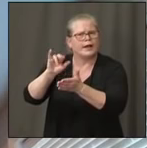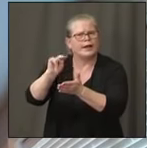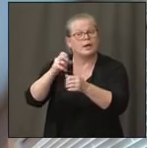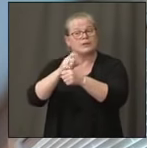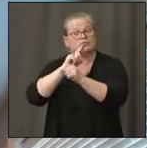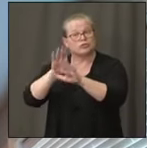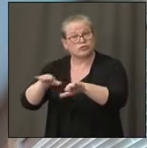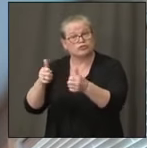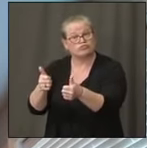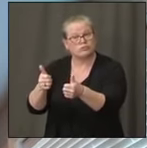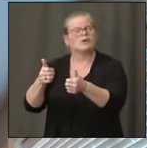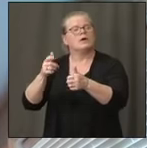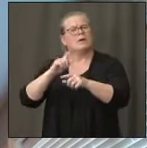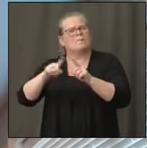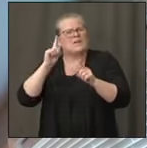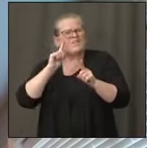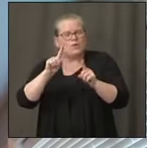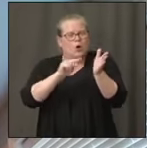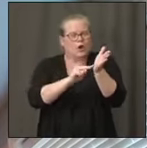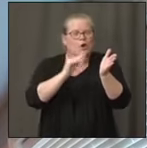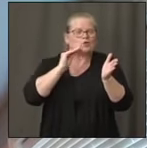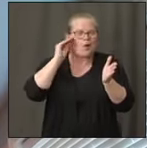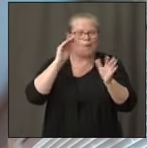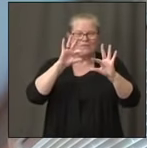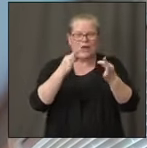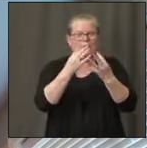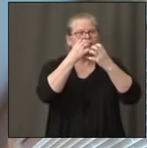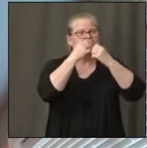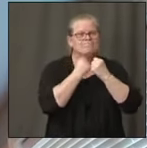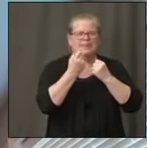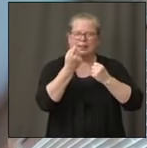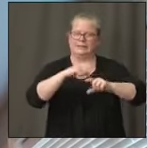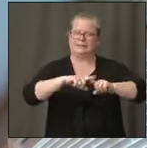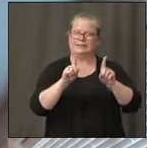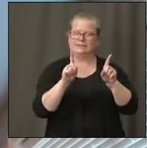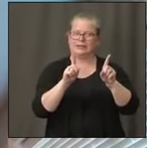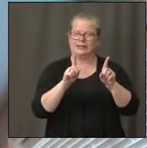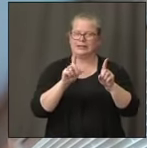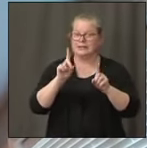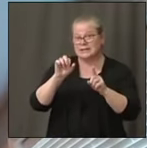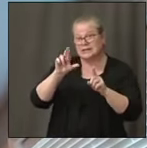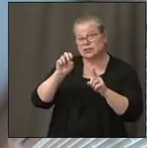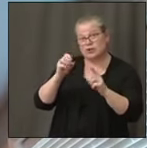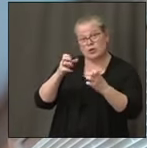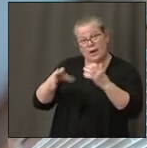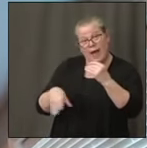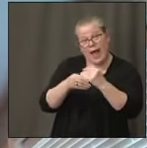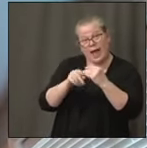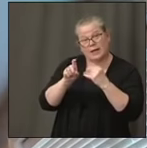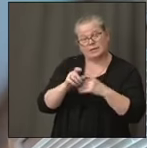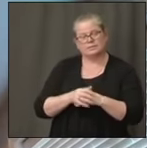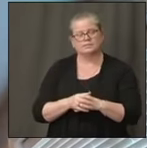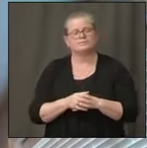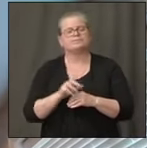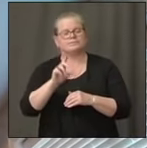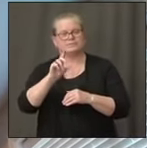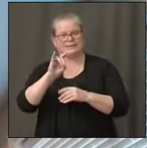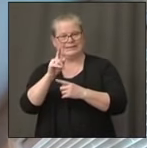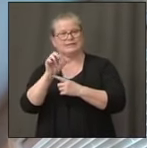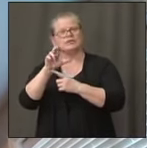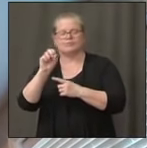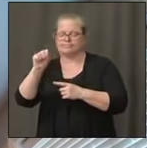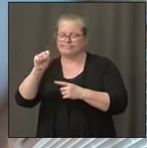Yes, thank you for that question. We certainly understand the frustration that families are feeling when they're not able